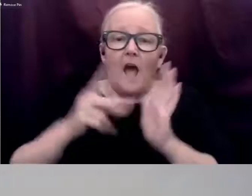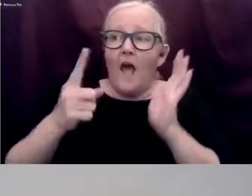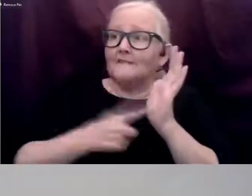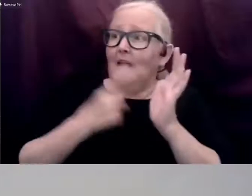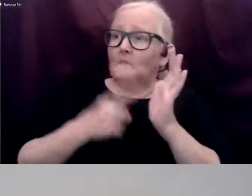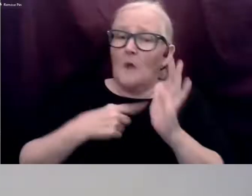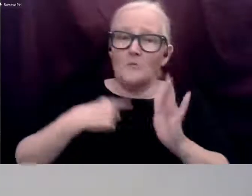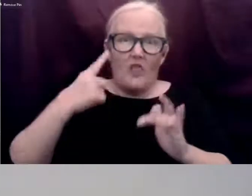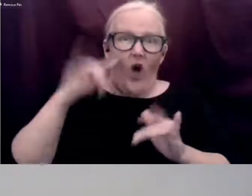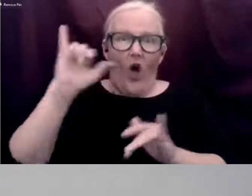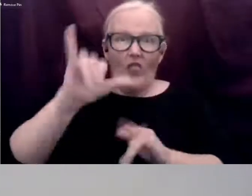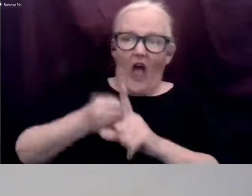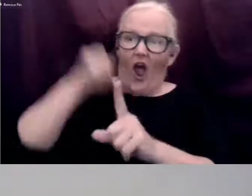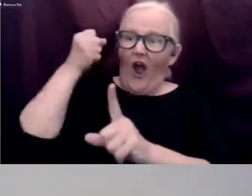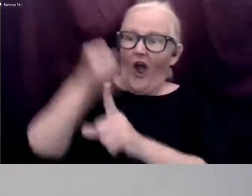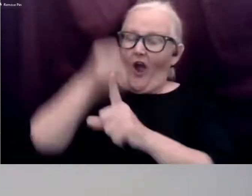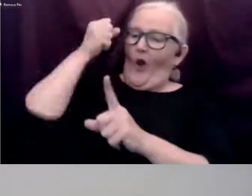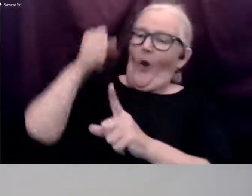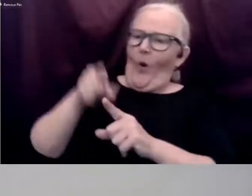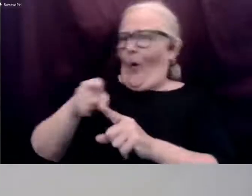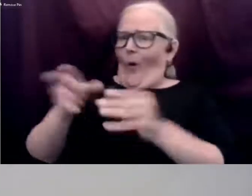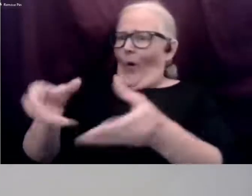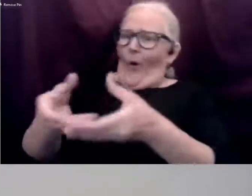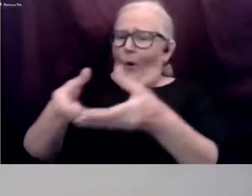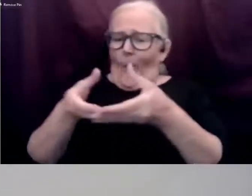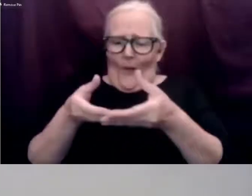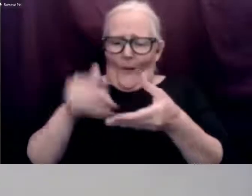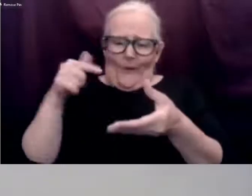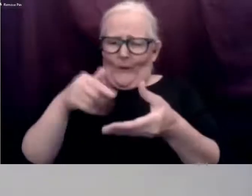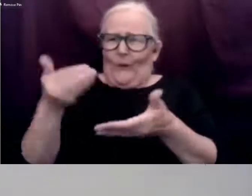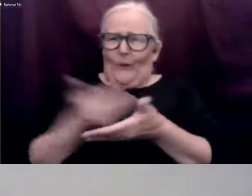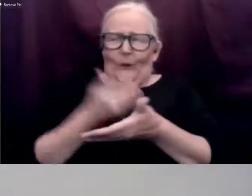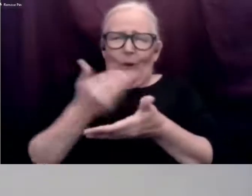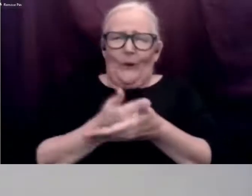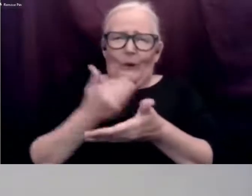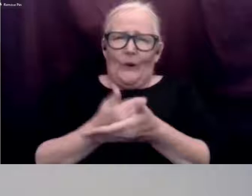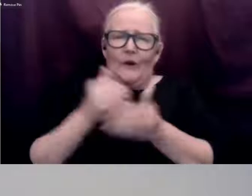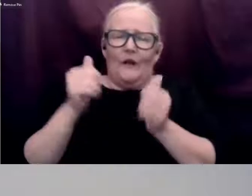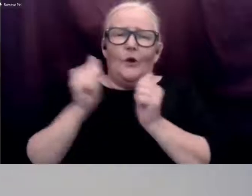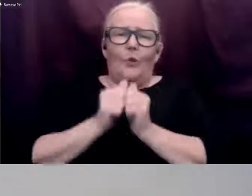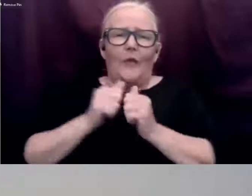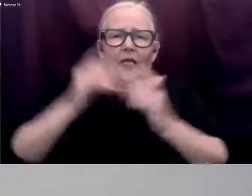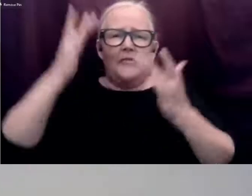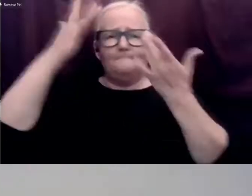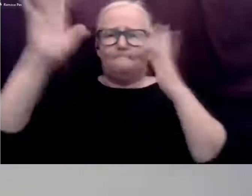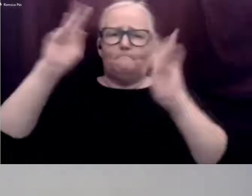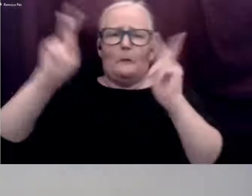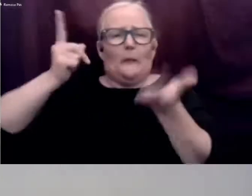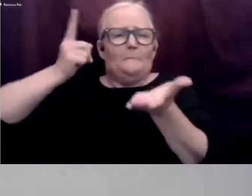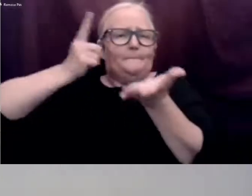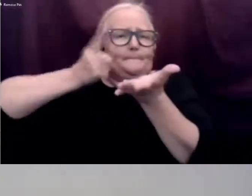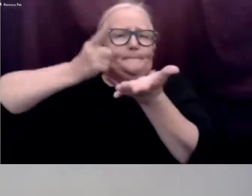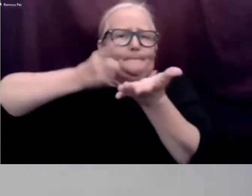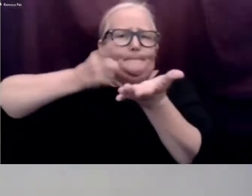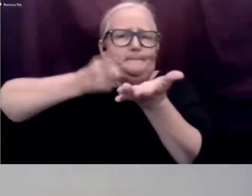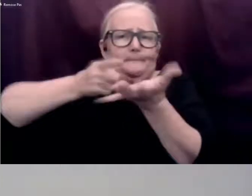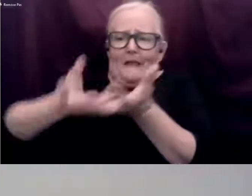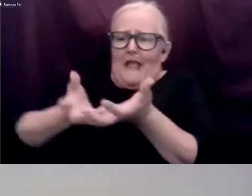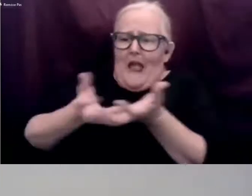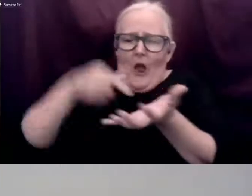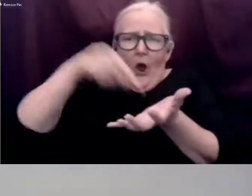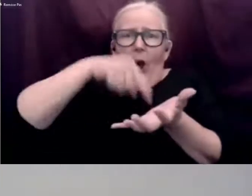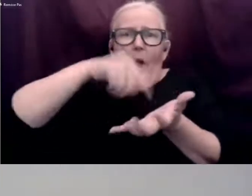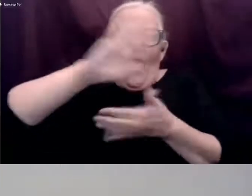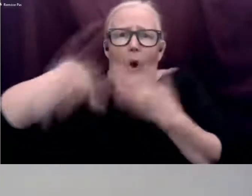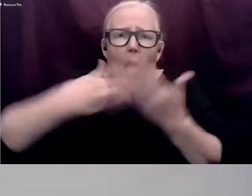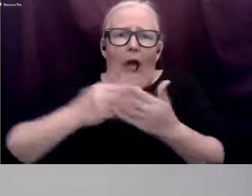newness, straight off the intellectual assembly line. All the answers right here for us and